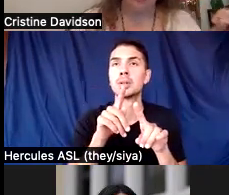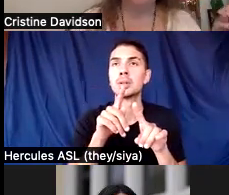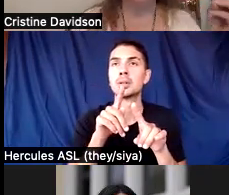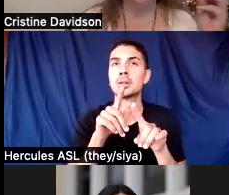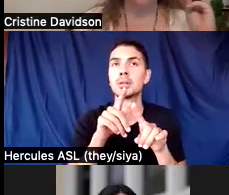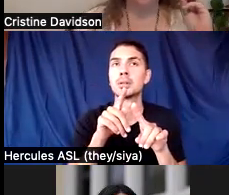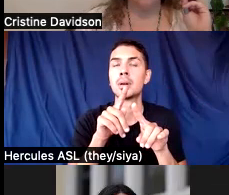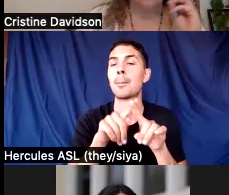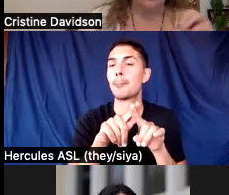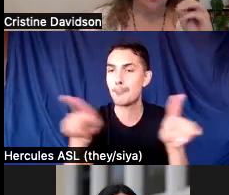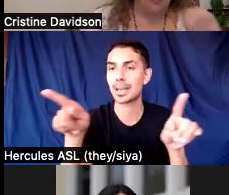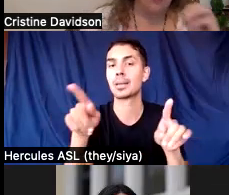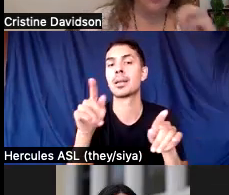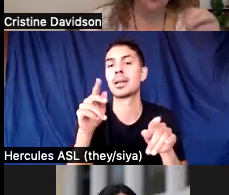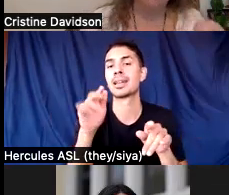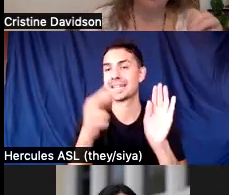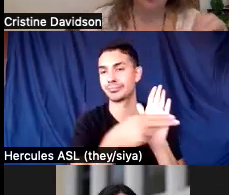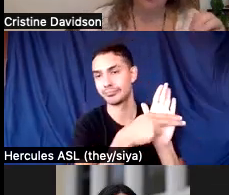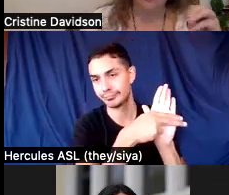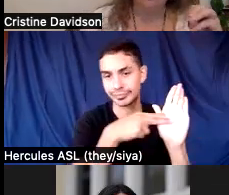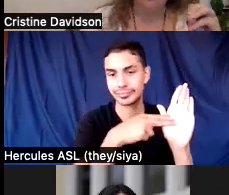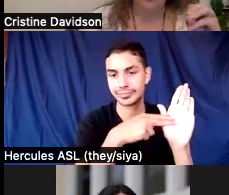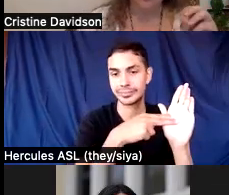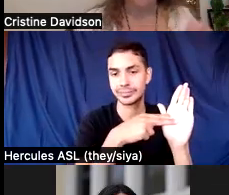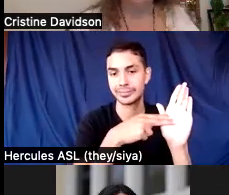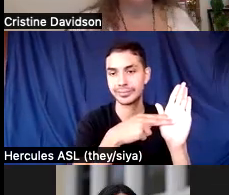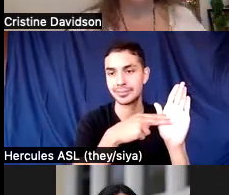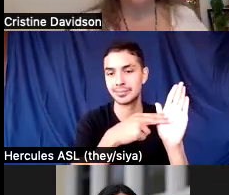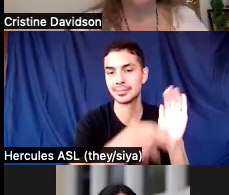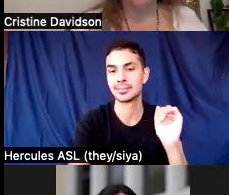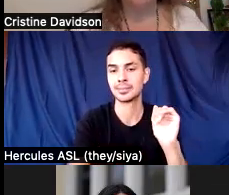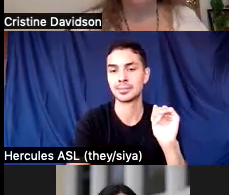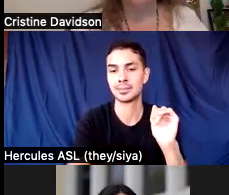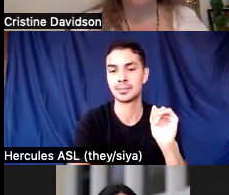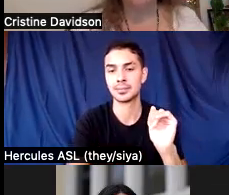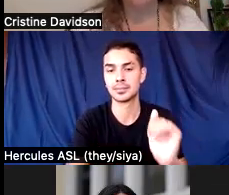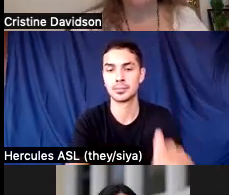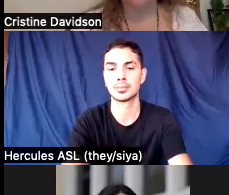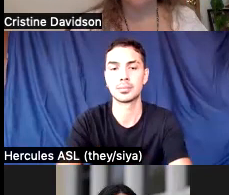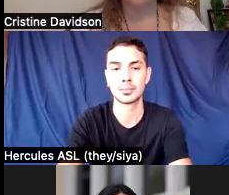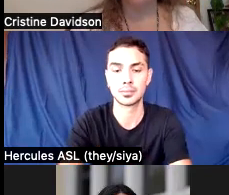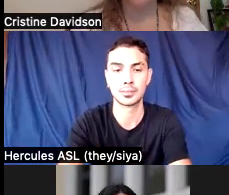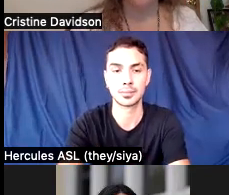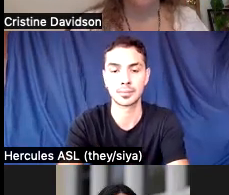being a child molester and getting gratification from children. Okay?